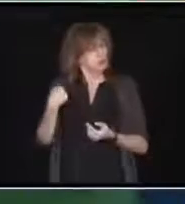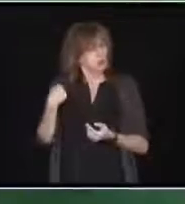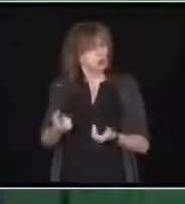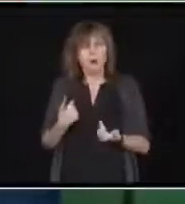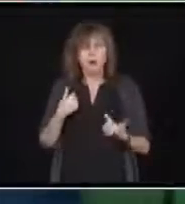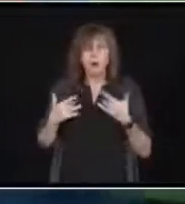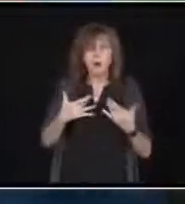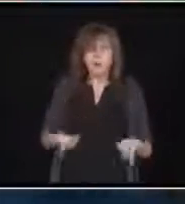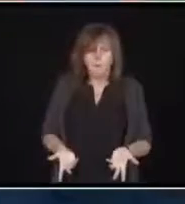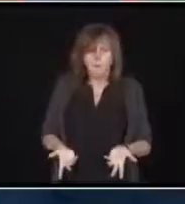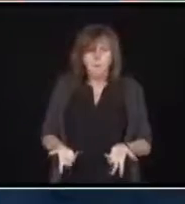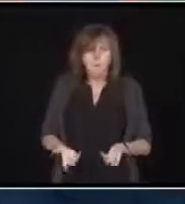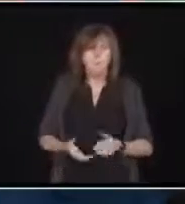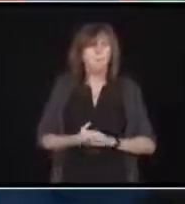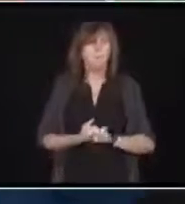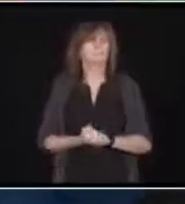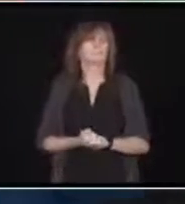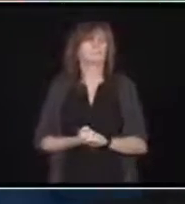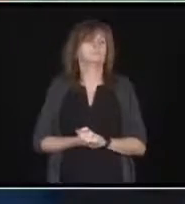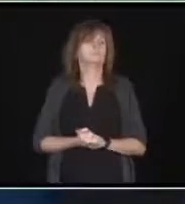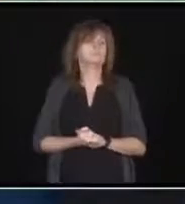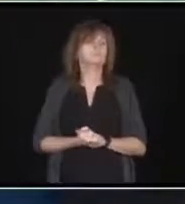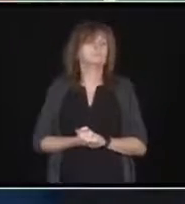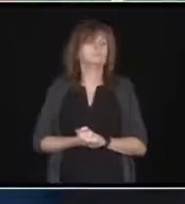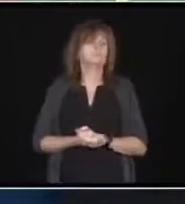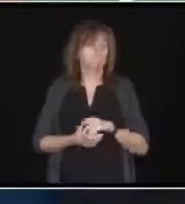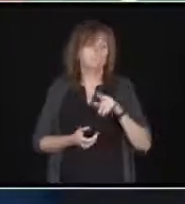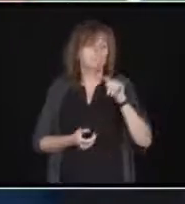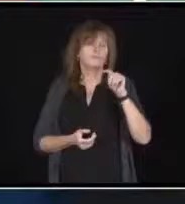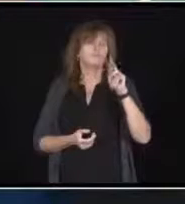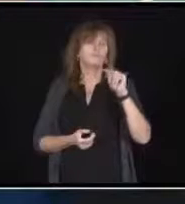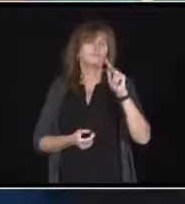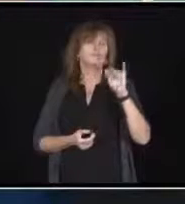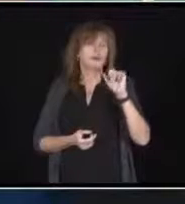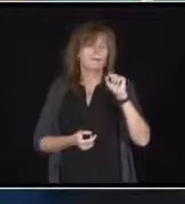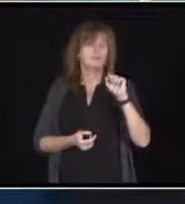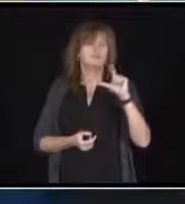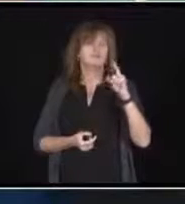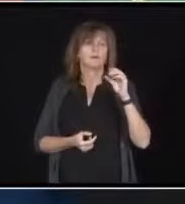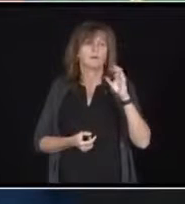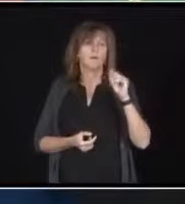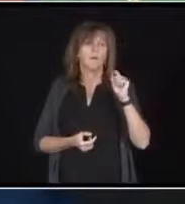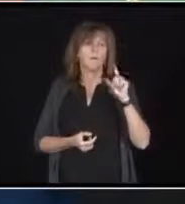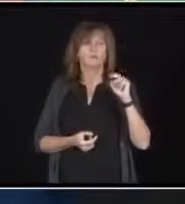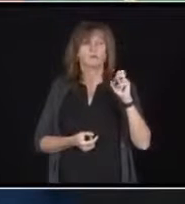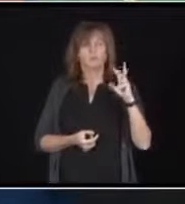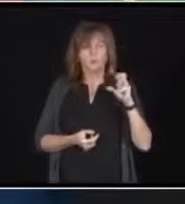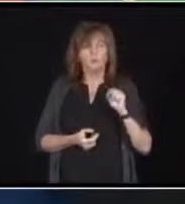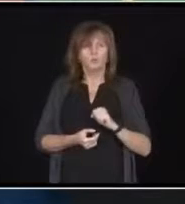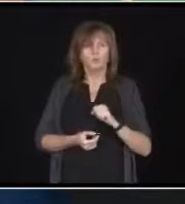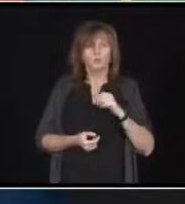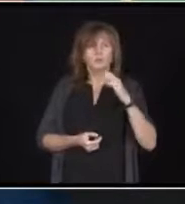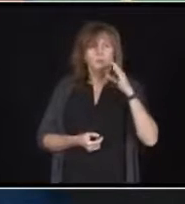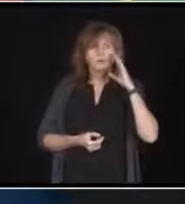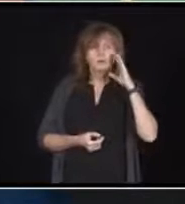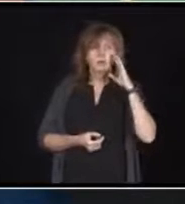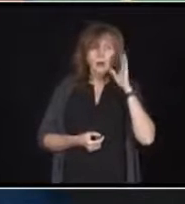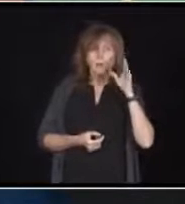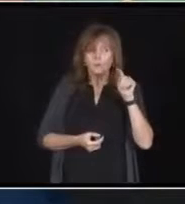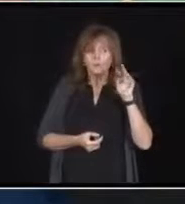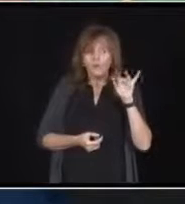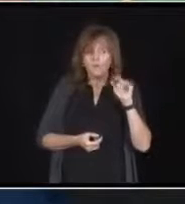question. From Travis Danraj at Global News. Please go ahead. Hi, Travis. Hi there,